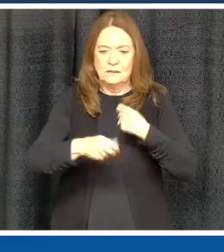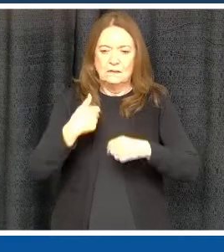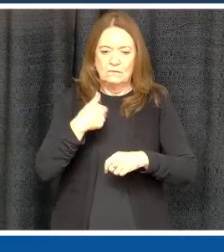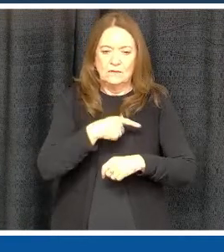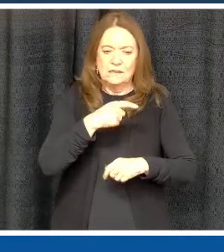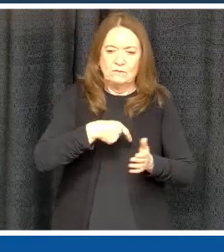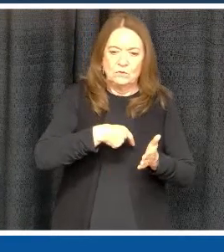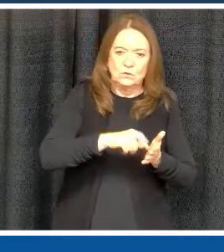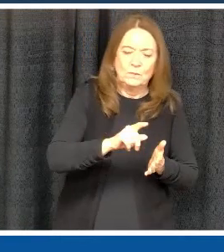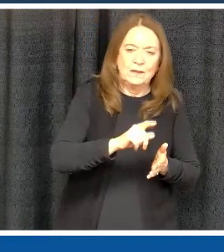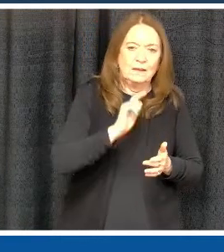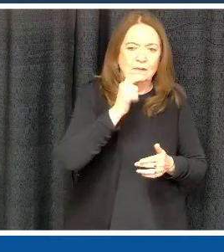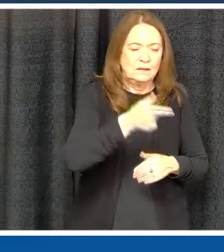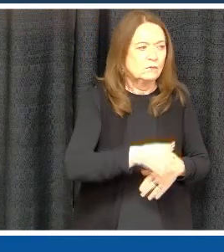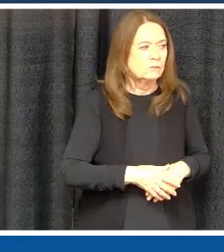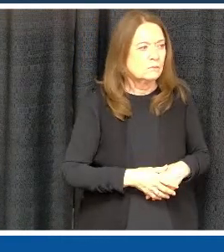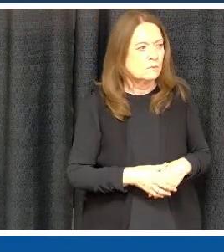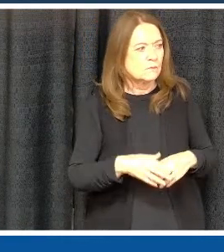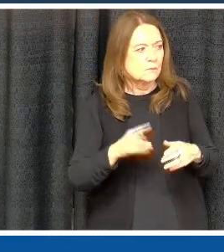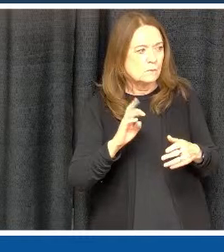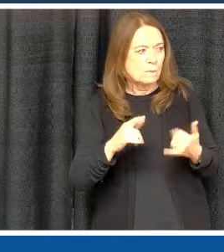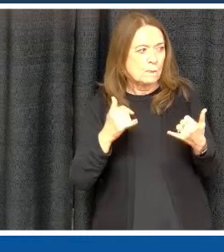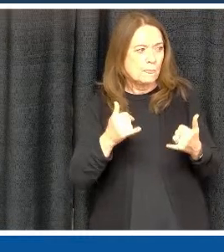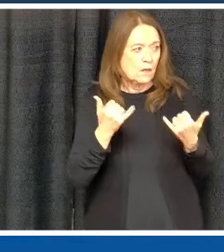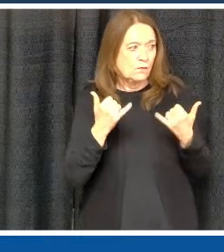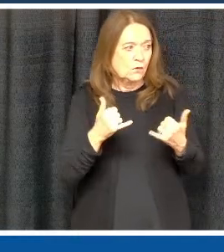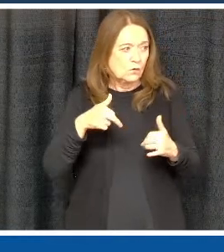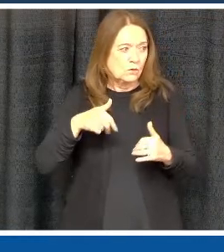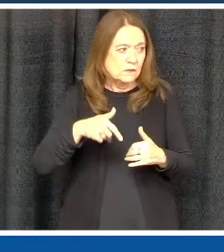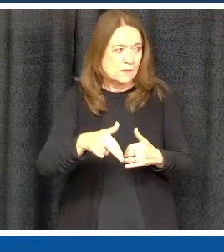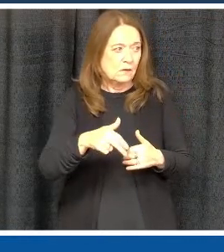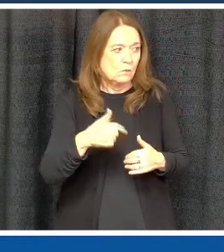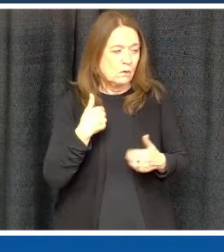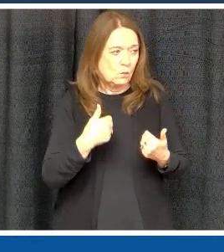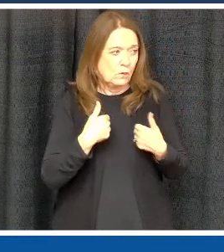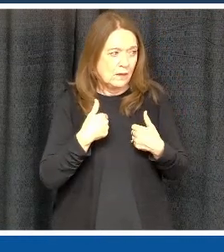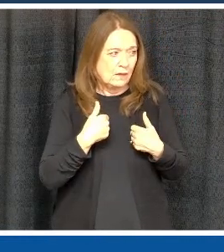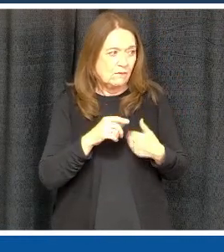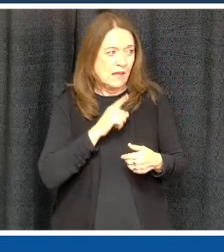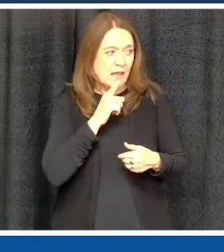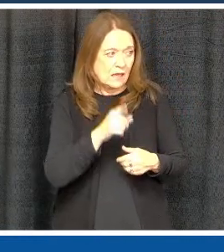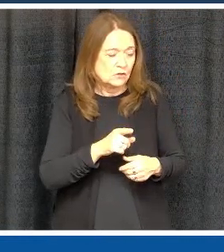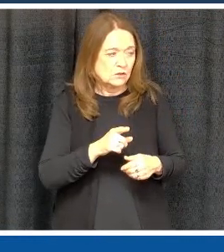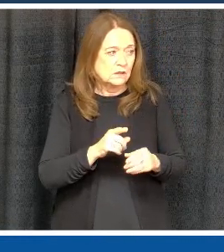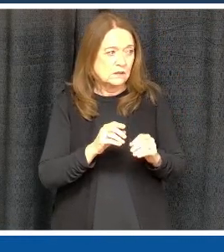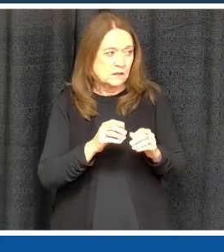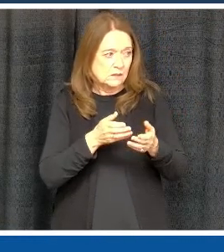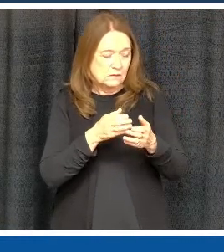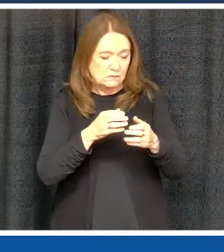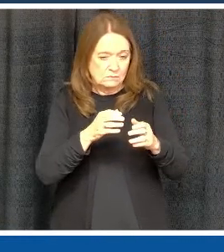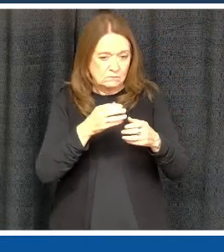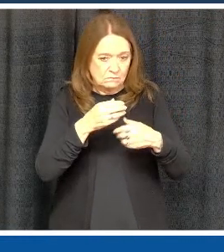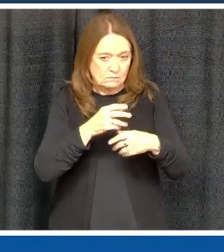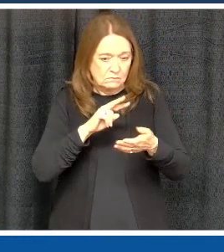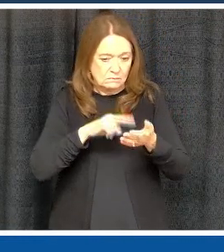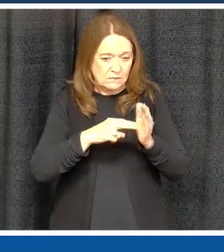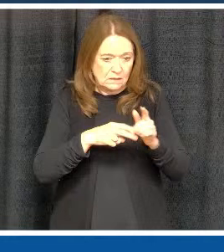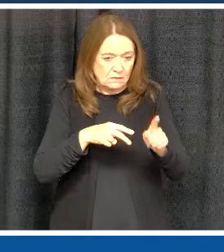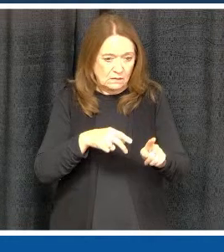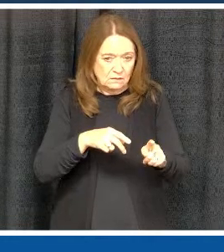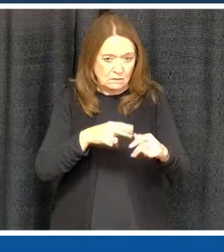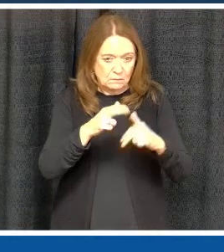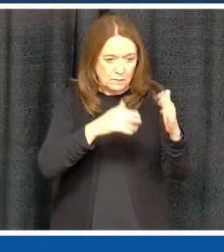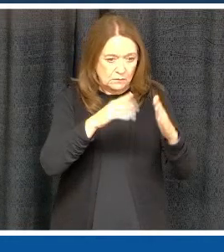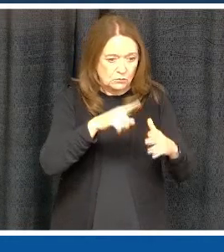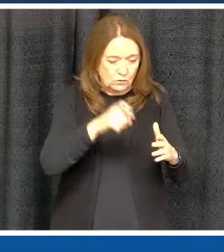build the sidewalks. Well, now, the current sidewalk ordinance we have in place actually does put it on the developers to build the sidewalks in the neighborhoods